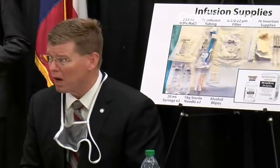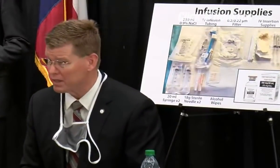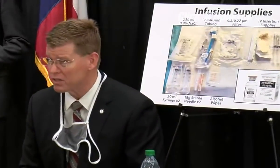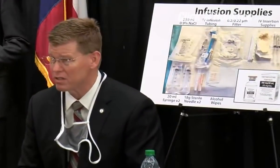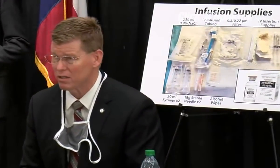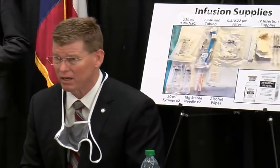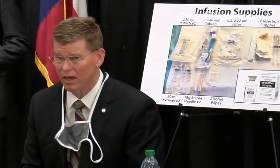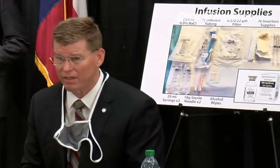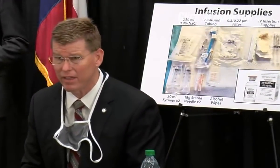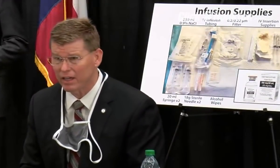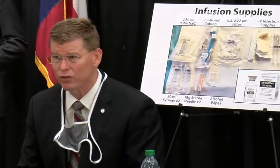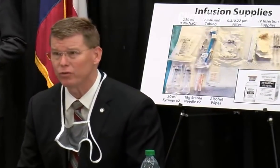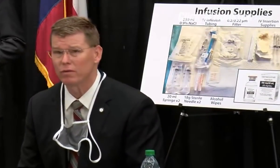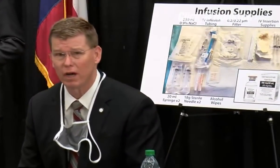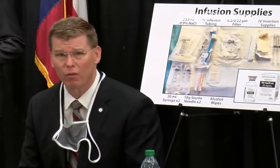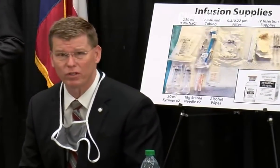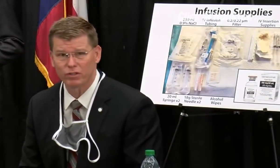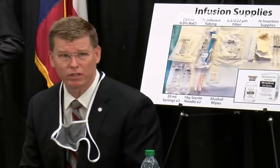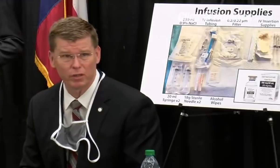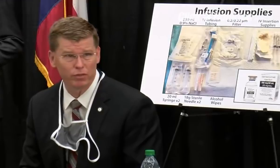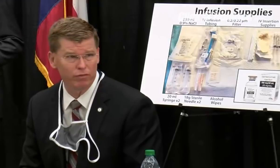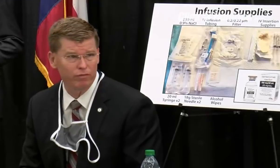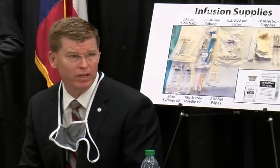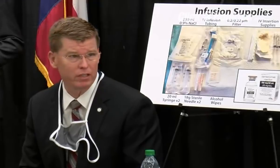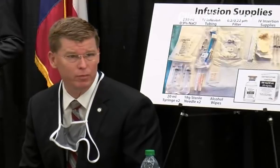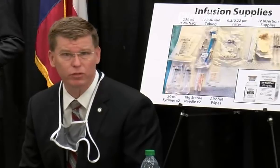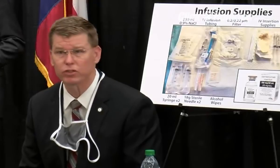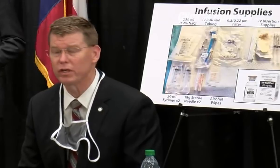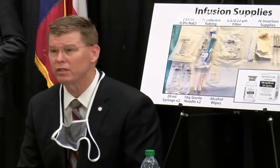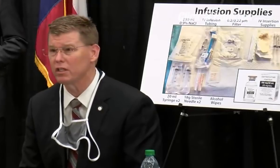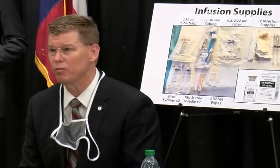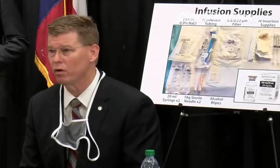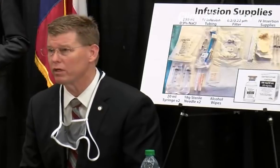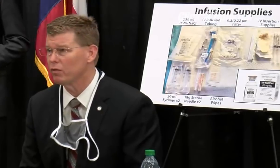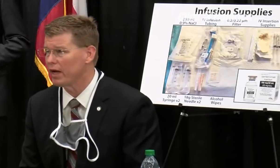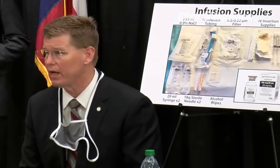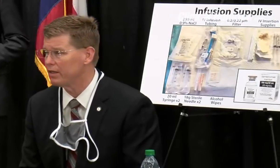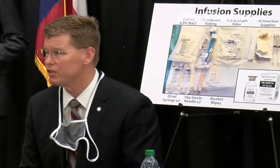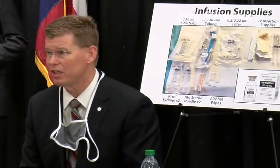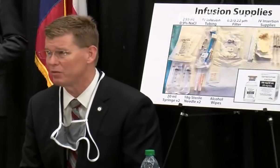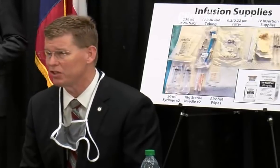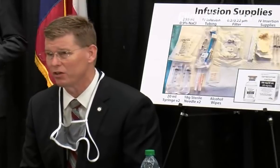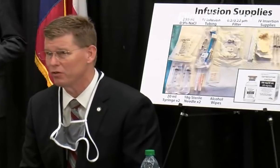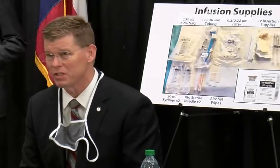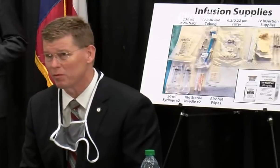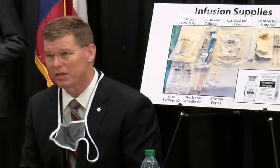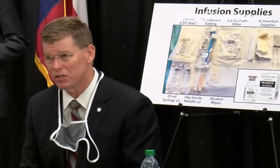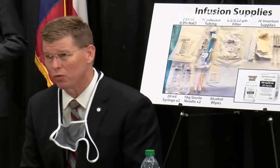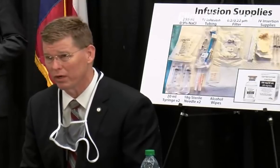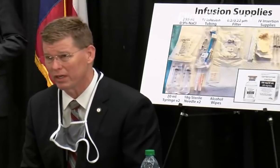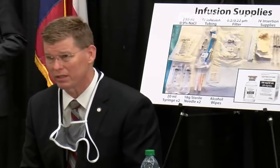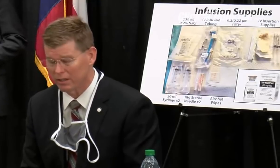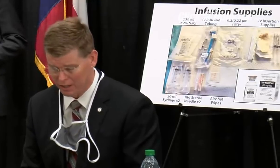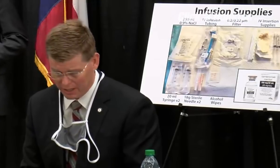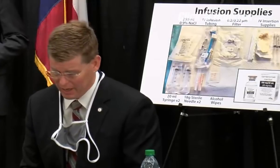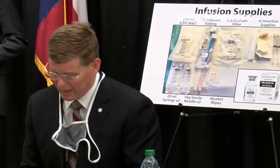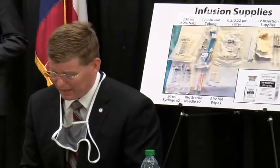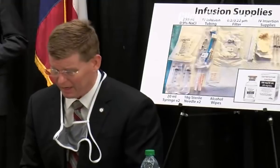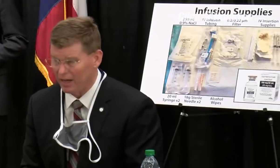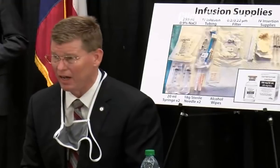for months, I thank you. I want you to keep your faith, keep your strength, and keep working. We're not out of this yet, but y'all are doing some amazing work out